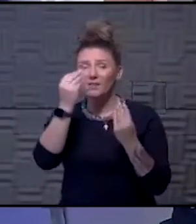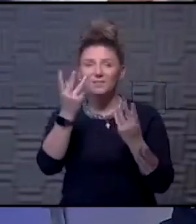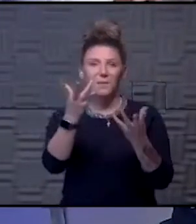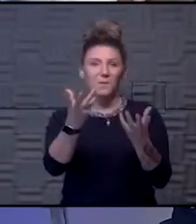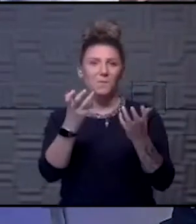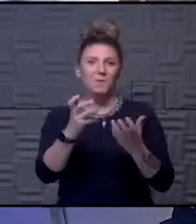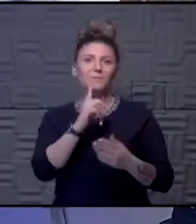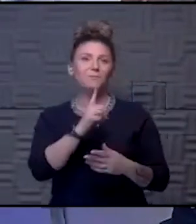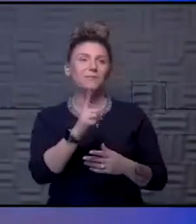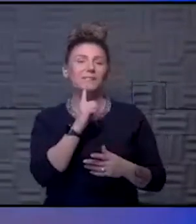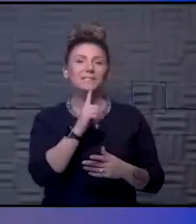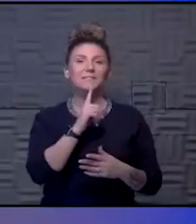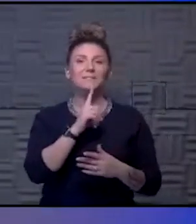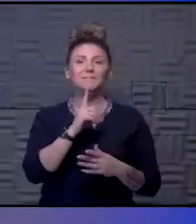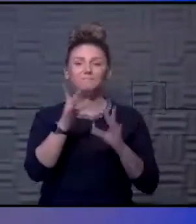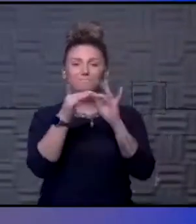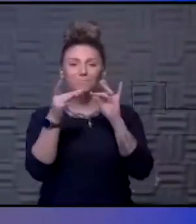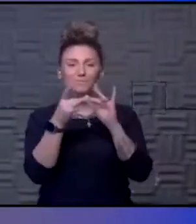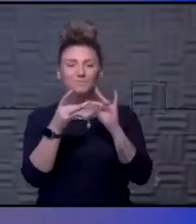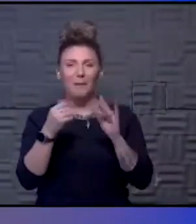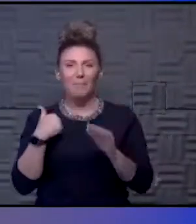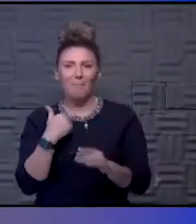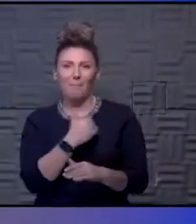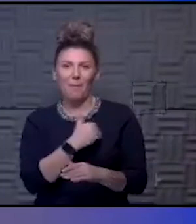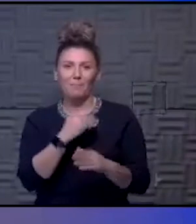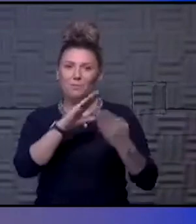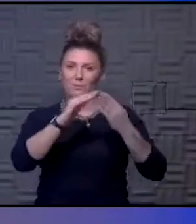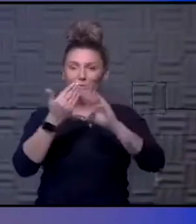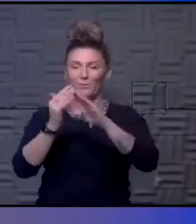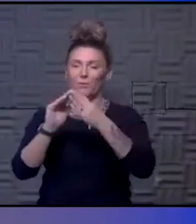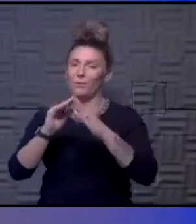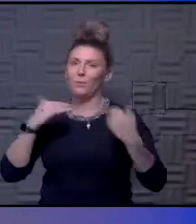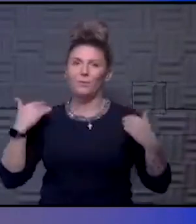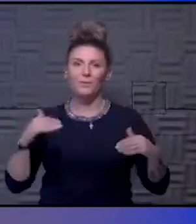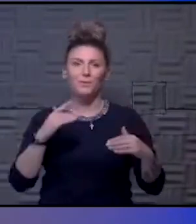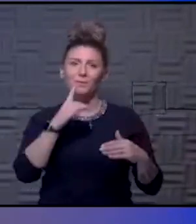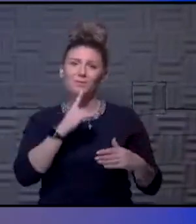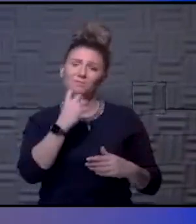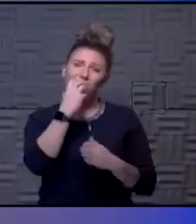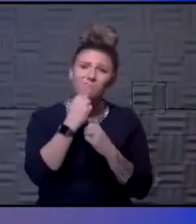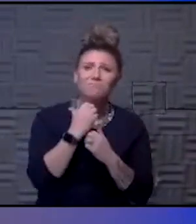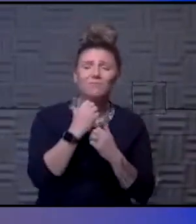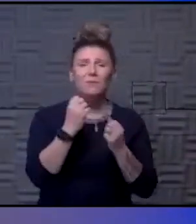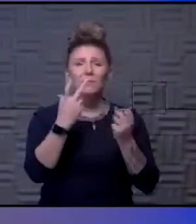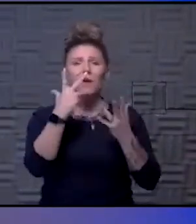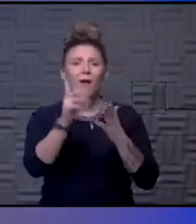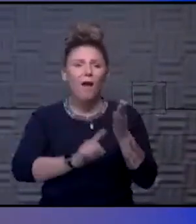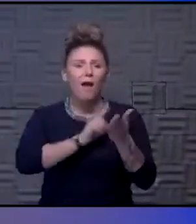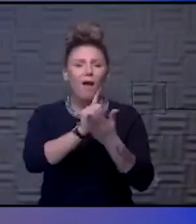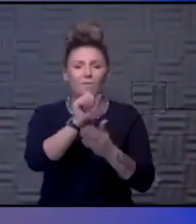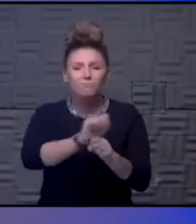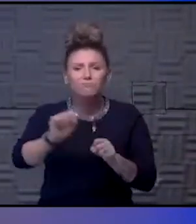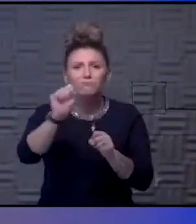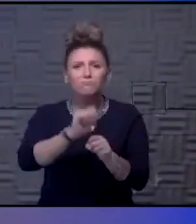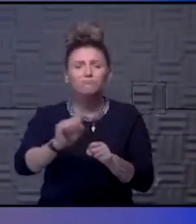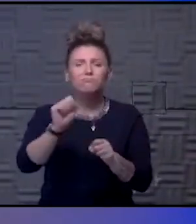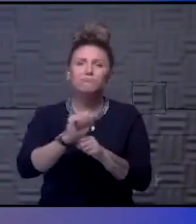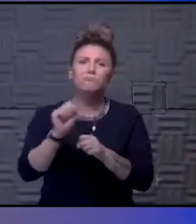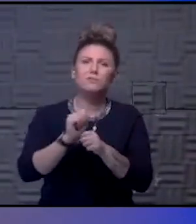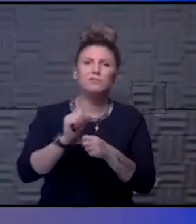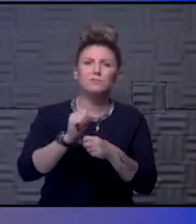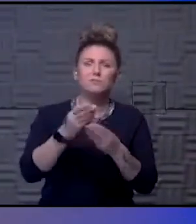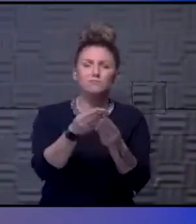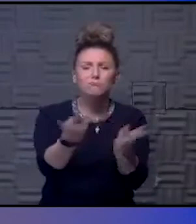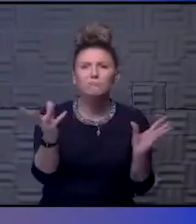to really call out the members of our community who really have been devoting countless hours to helping to craft messages